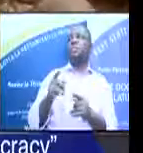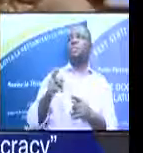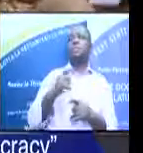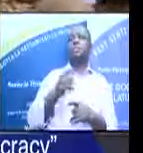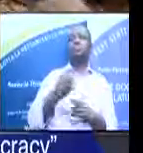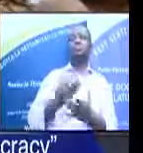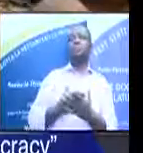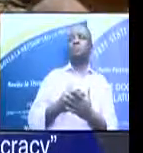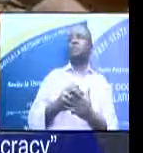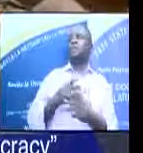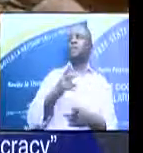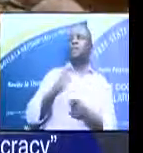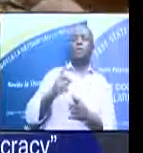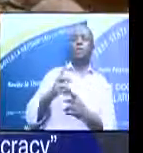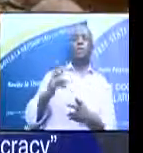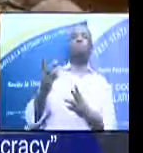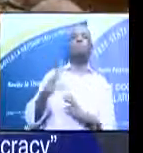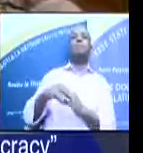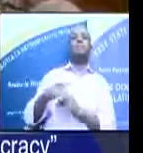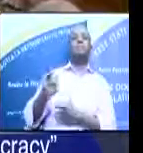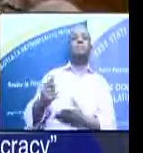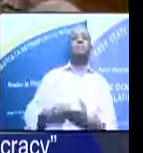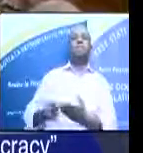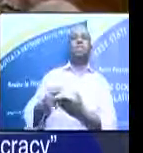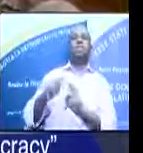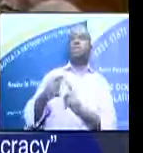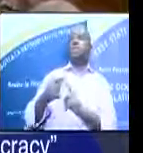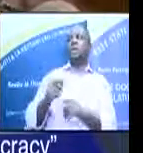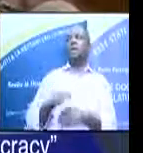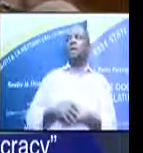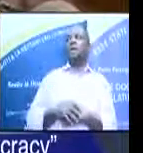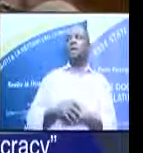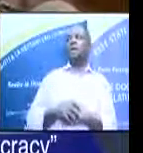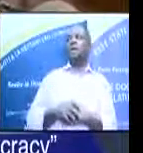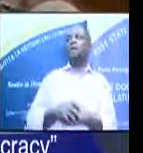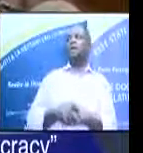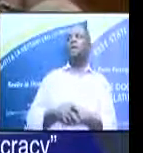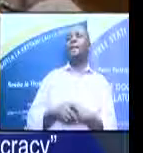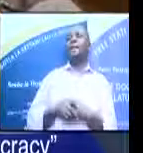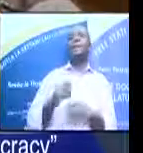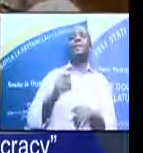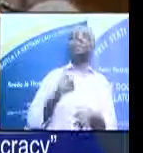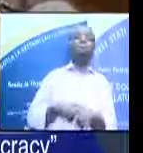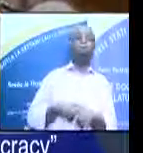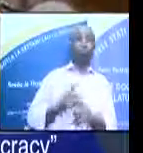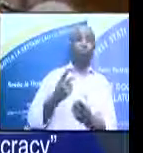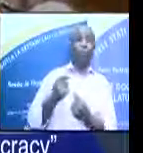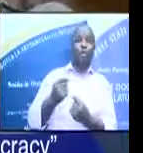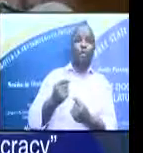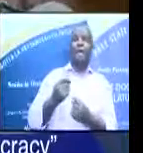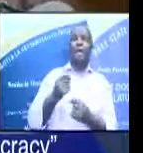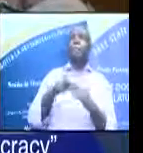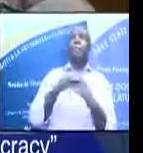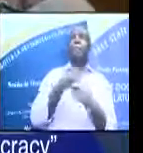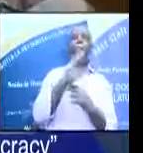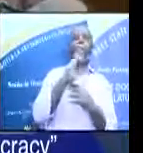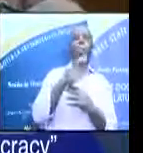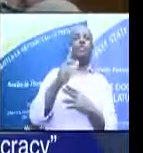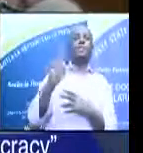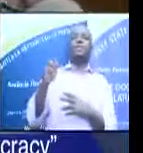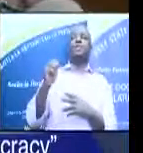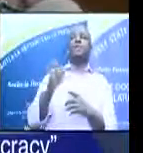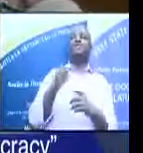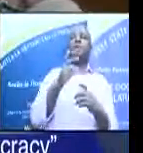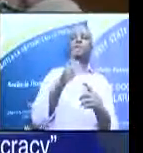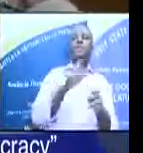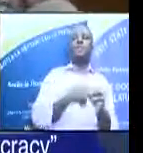with her colleague sitting next to her. They were discussing a point. While you were doing that, Honorable Bouwane, Honorable